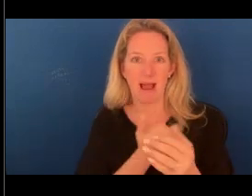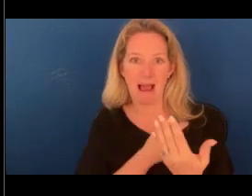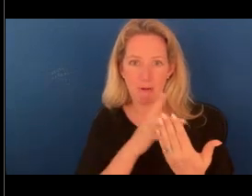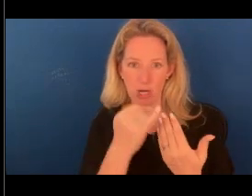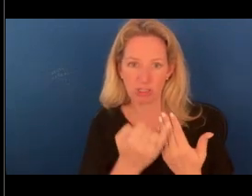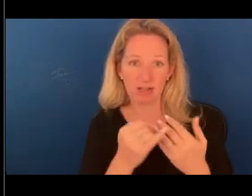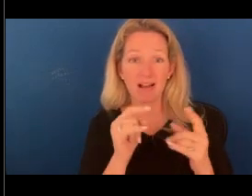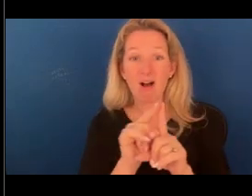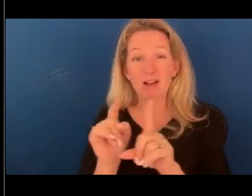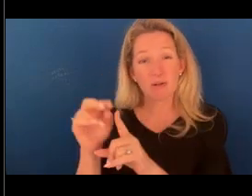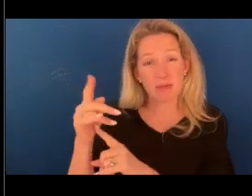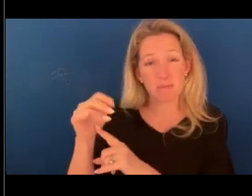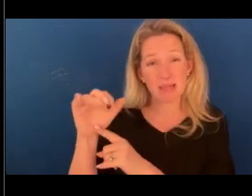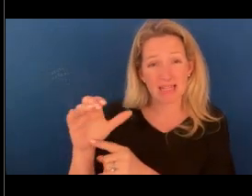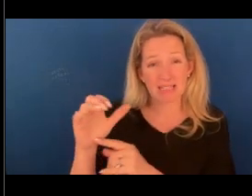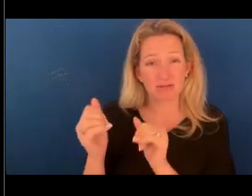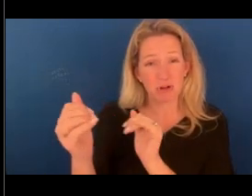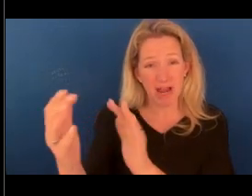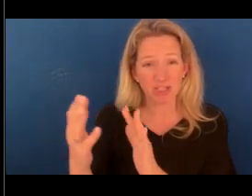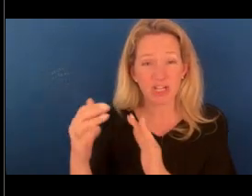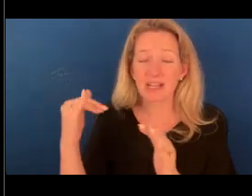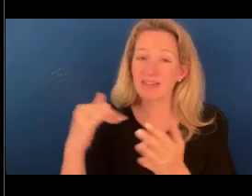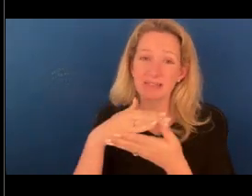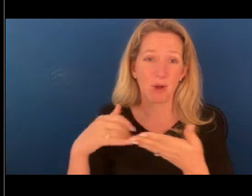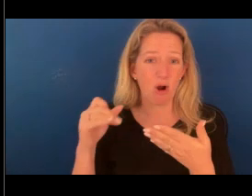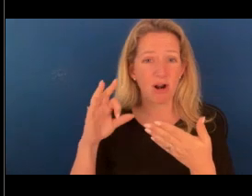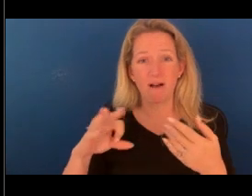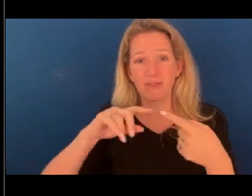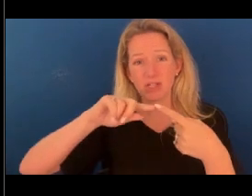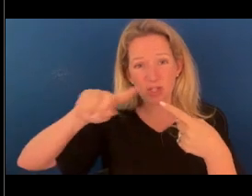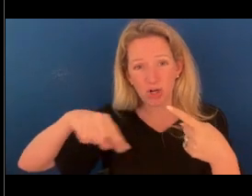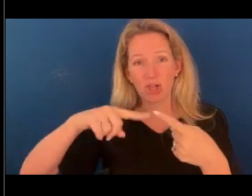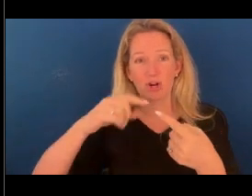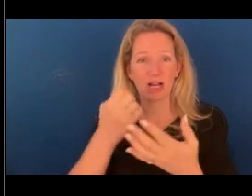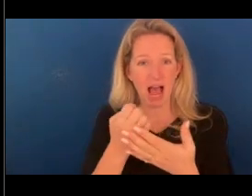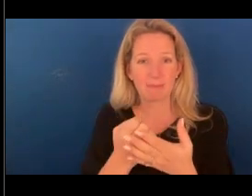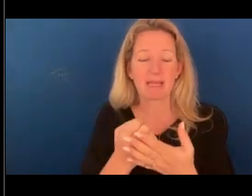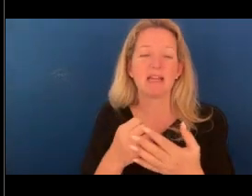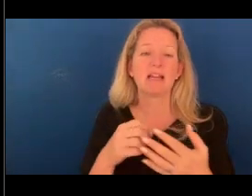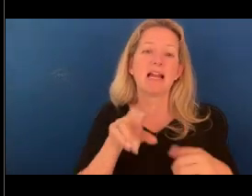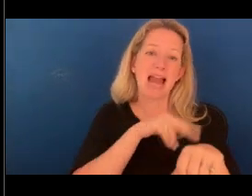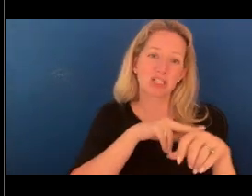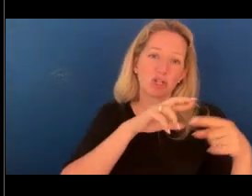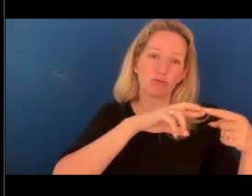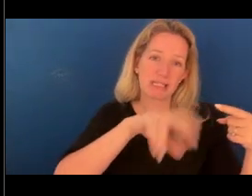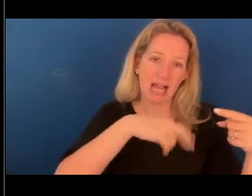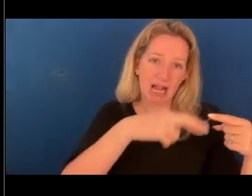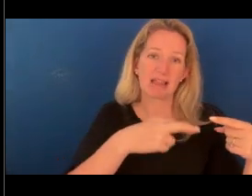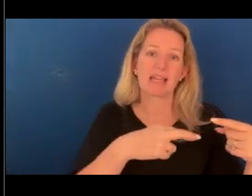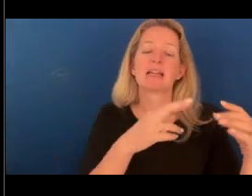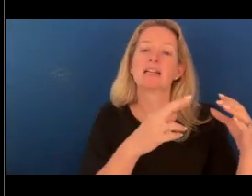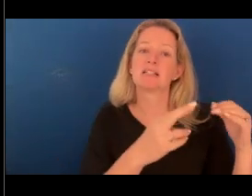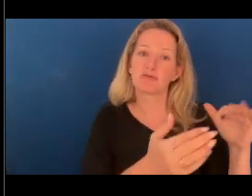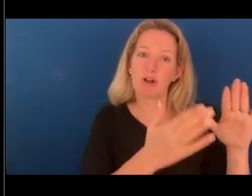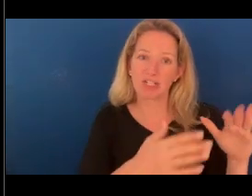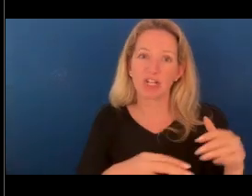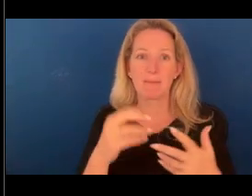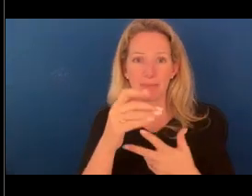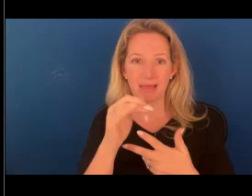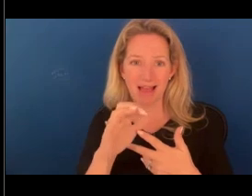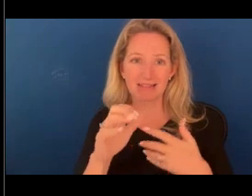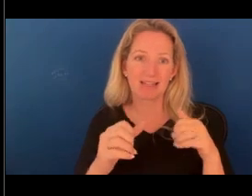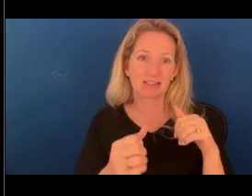about, it's actually part of a circular economy series. There's the national recycling strategy, the food waste strategy, and now the plastic strategy. There's probably